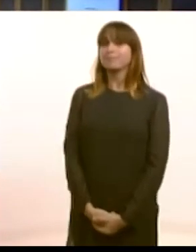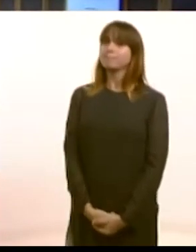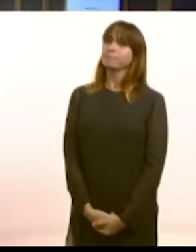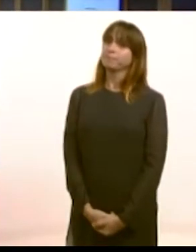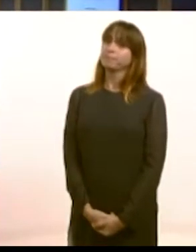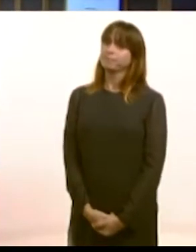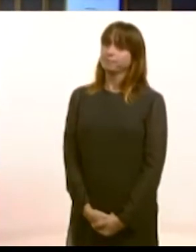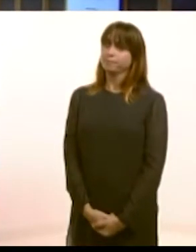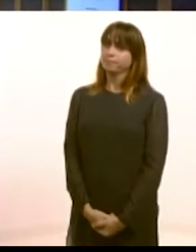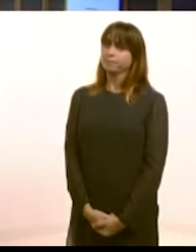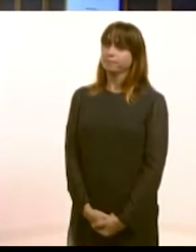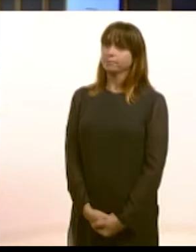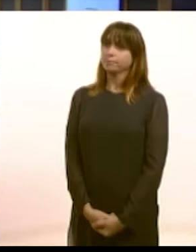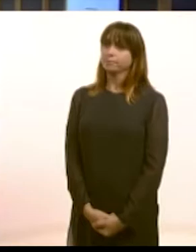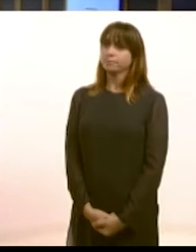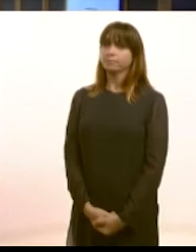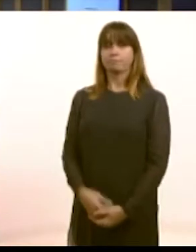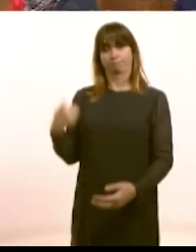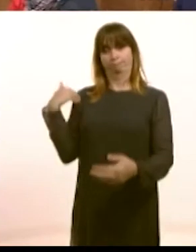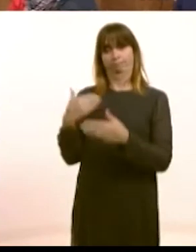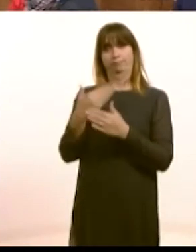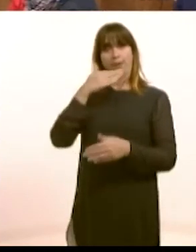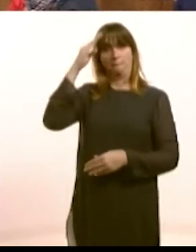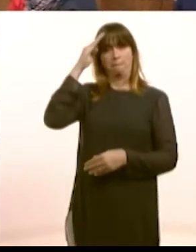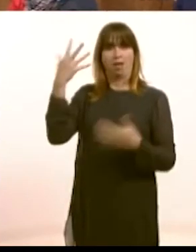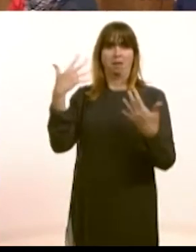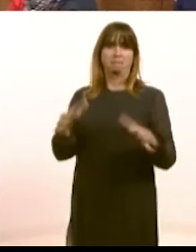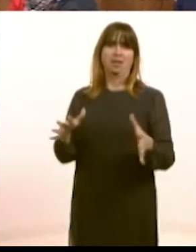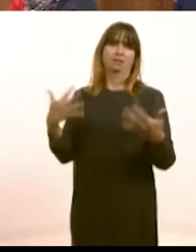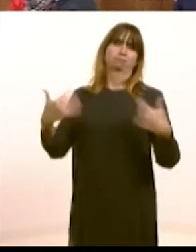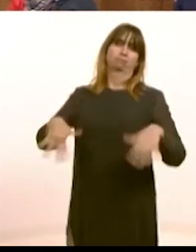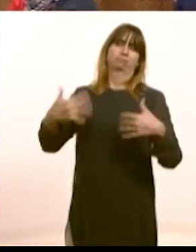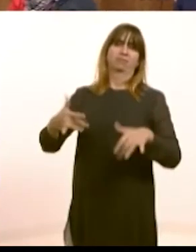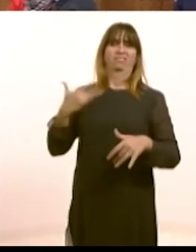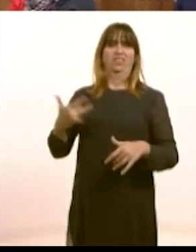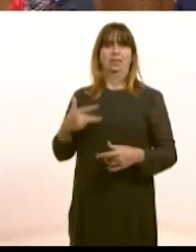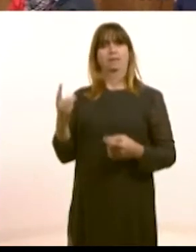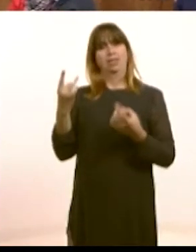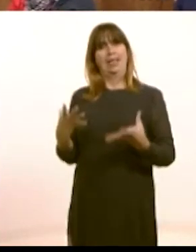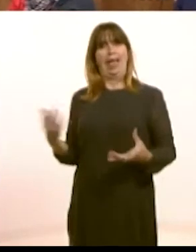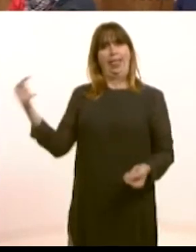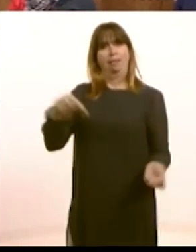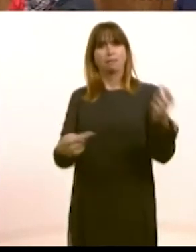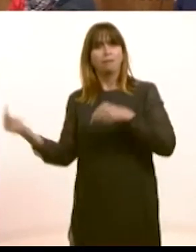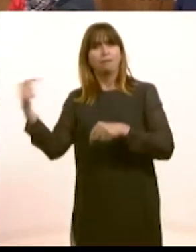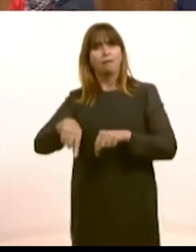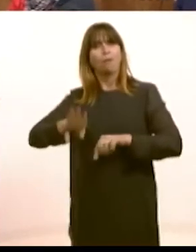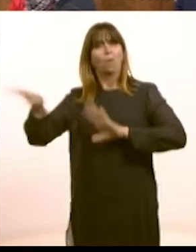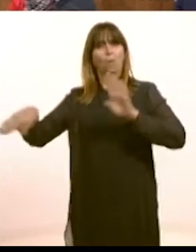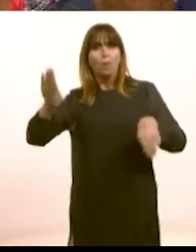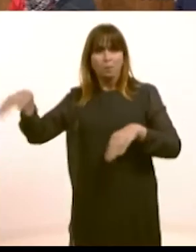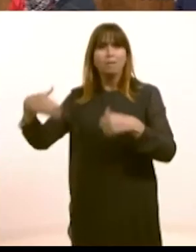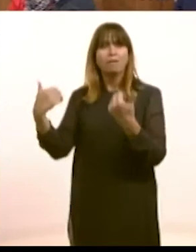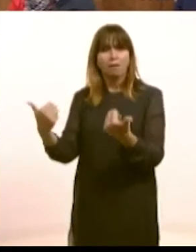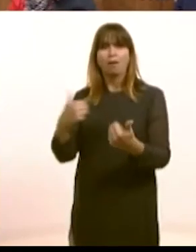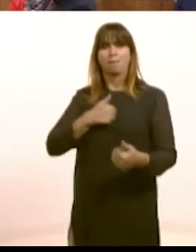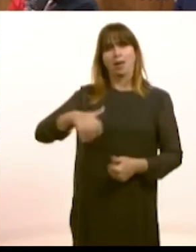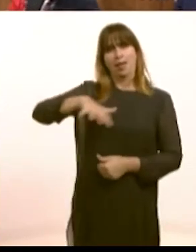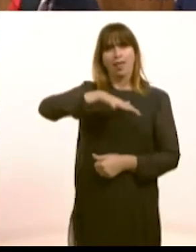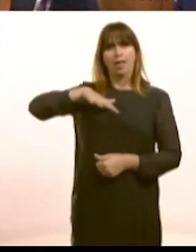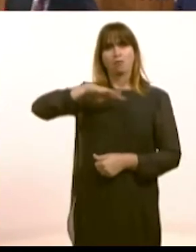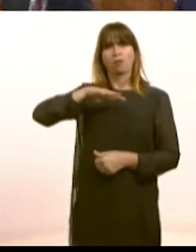I welcome the successful summer for tourism in Wales in terms of day visits and also the recent Welsh Government investment in my constituency,